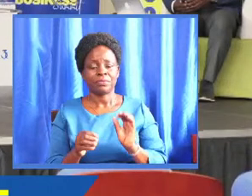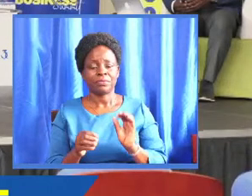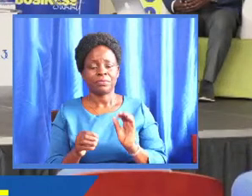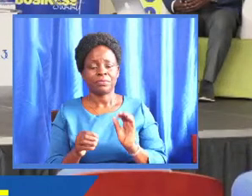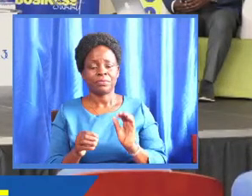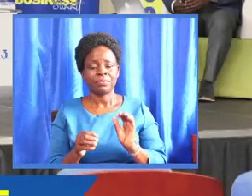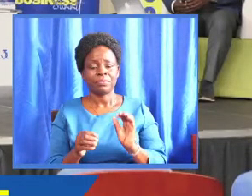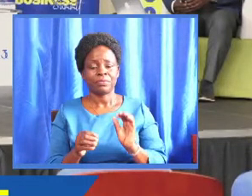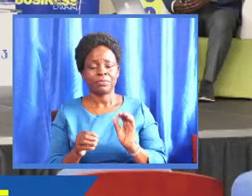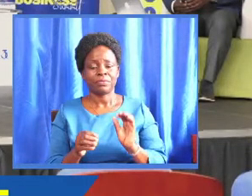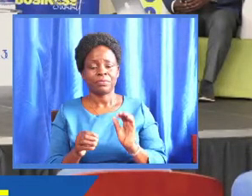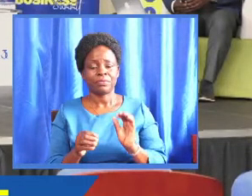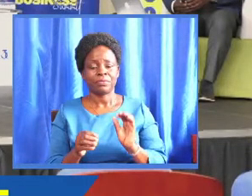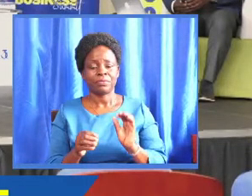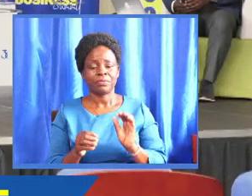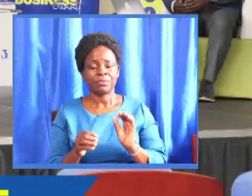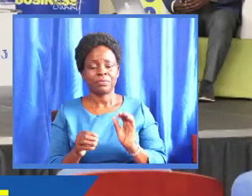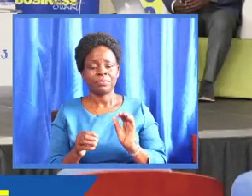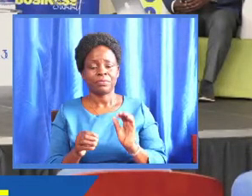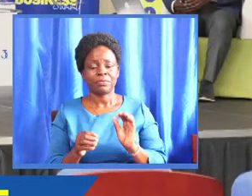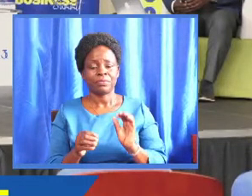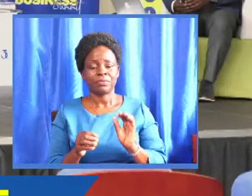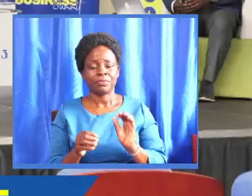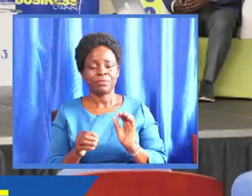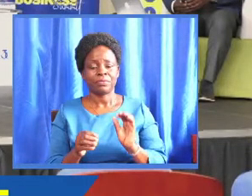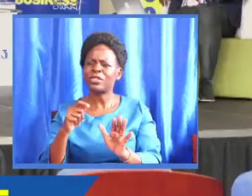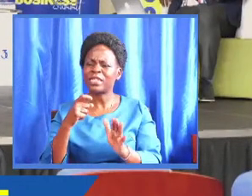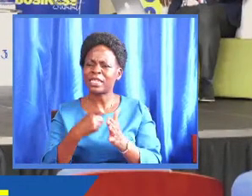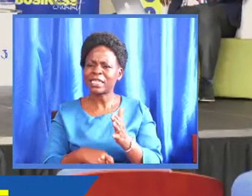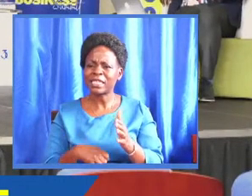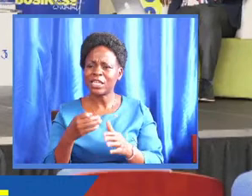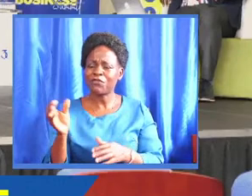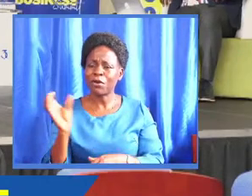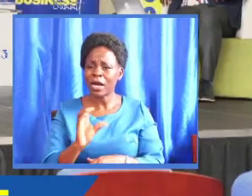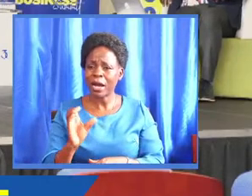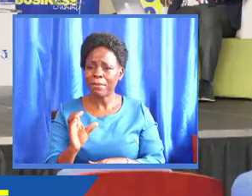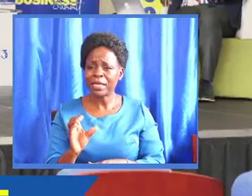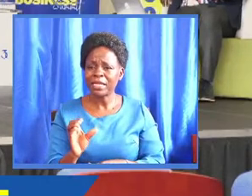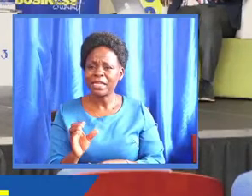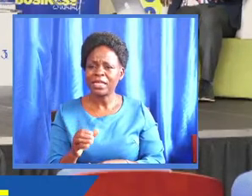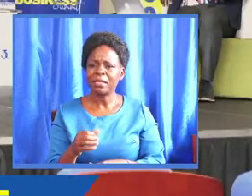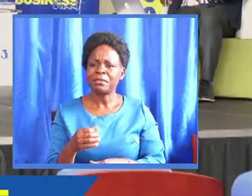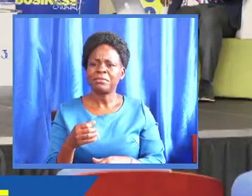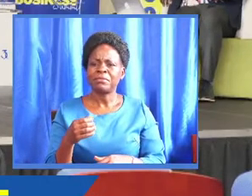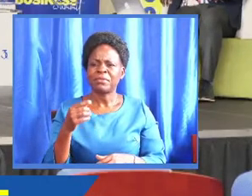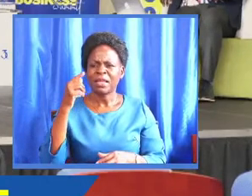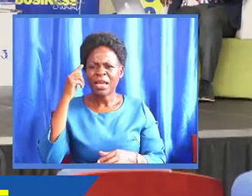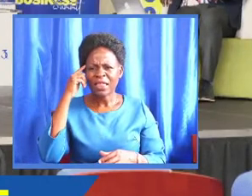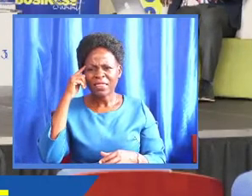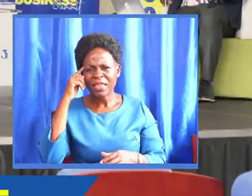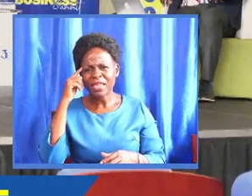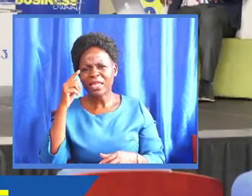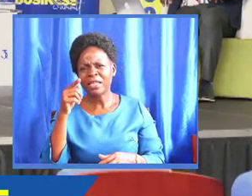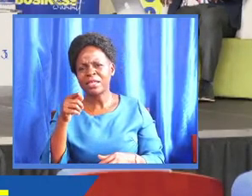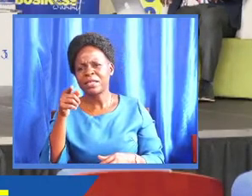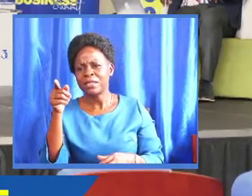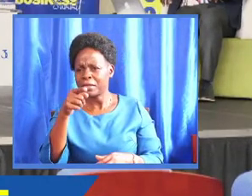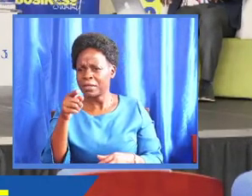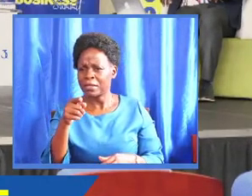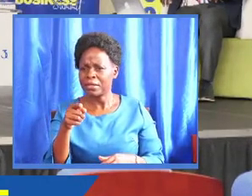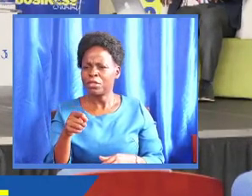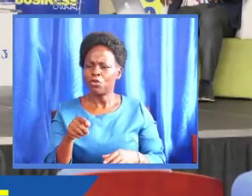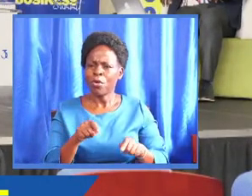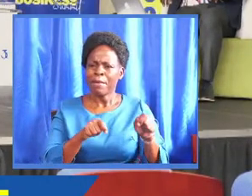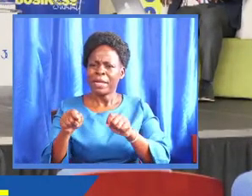have corporation tax. If you're a company, if you have, I think here Judy can bear me witness, when you're